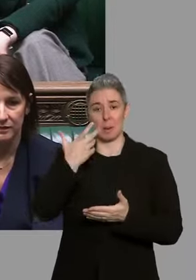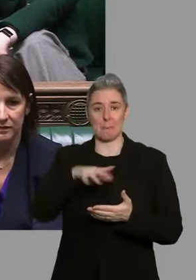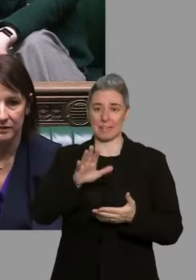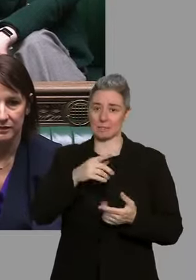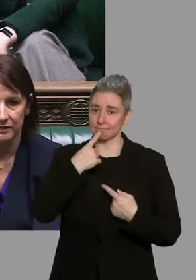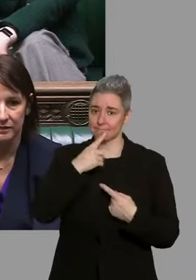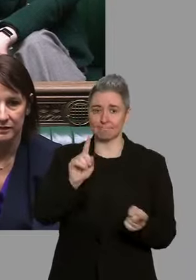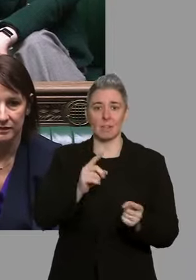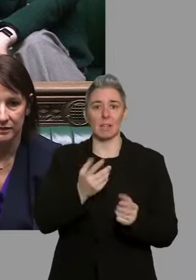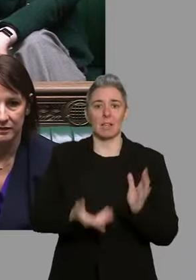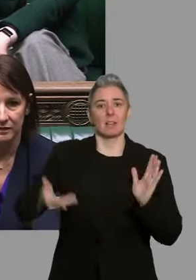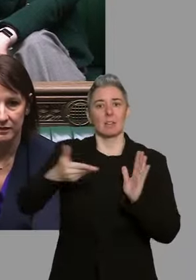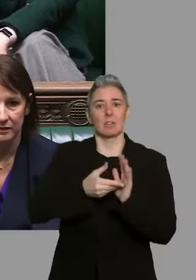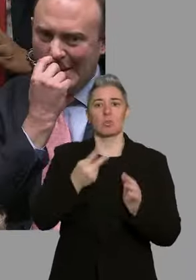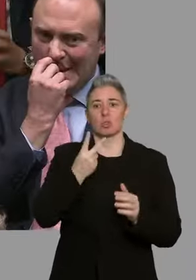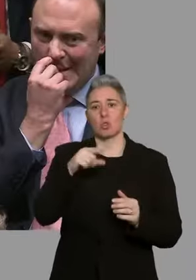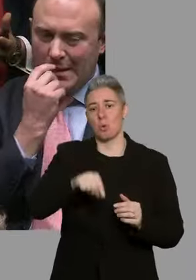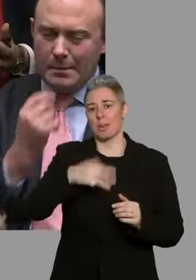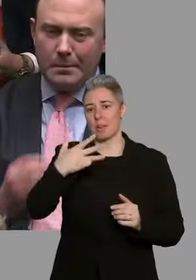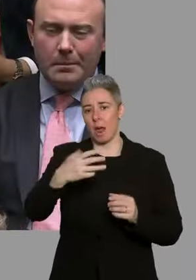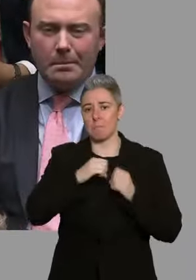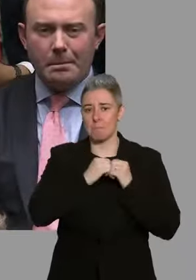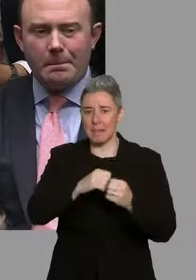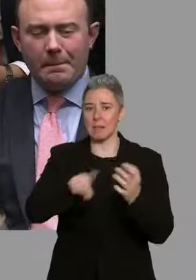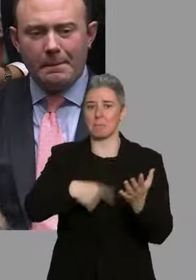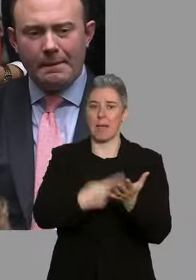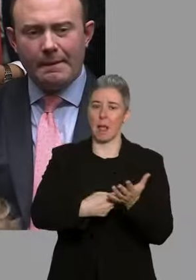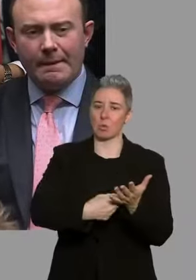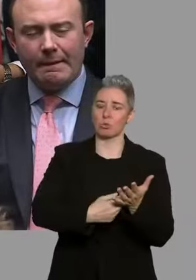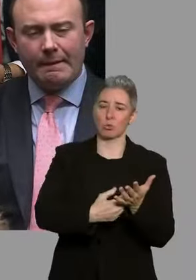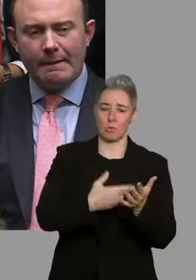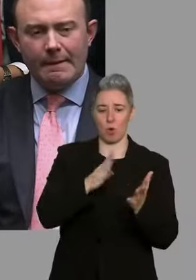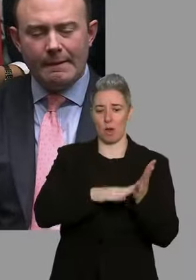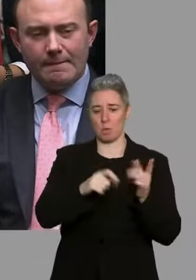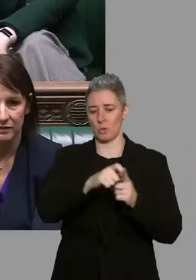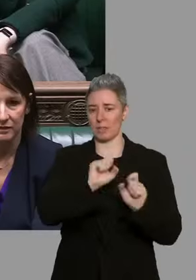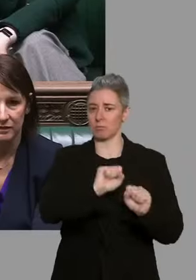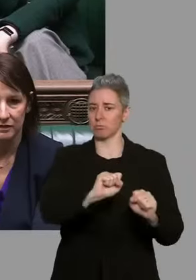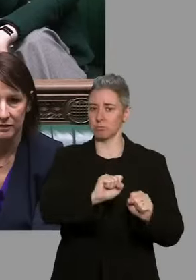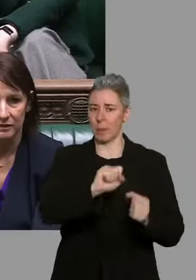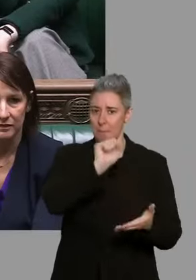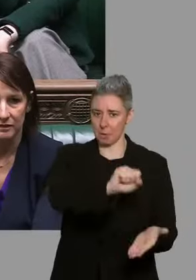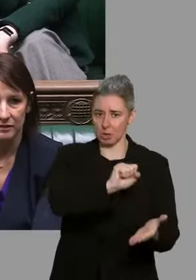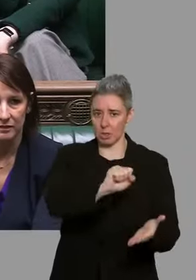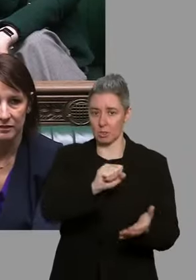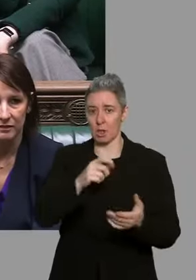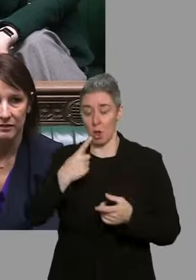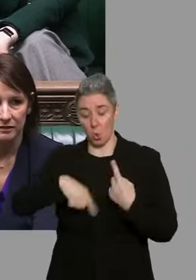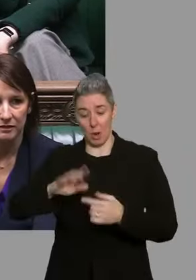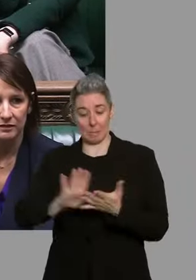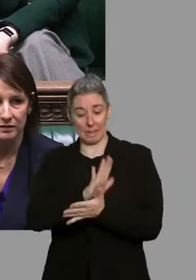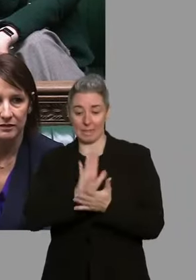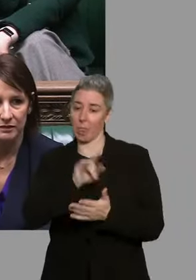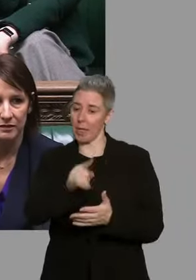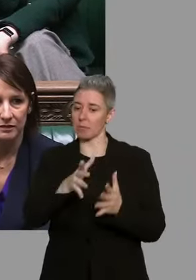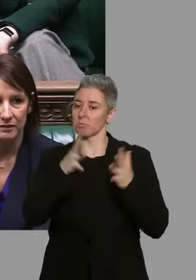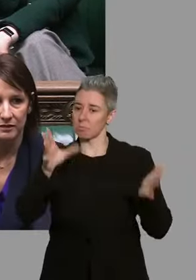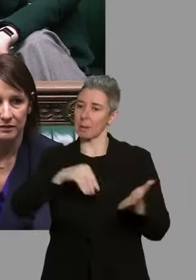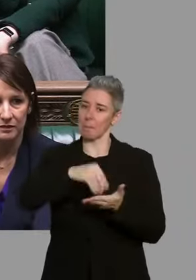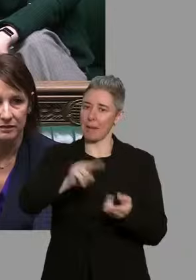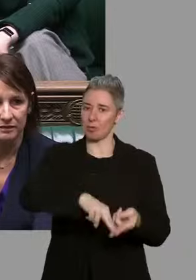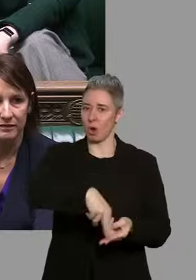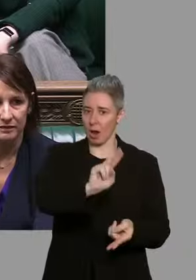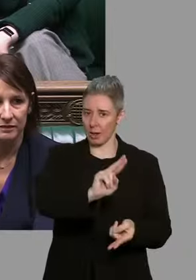years, and we'll set out the path to 2.5 in due course. That target, of course, was last met under the last Labour government. It wasn't